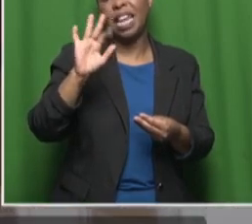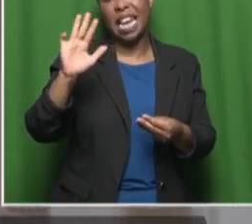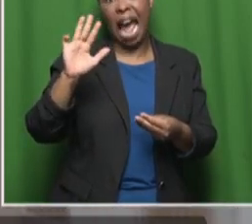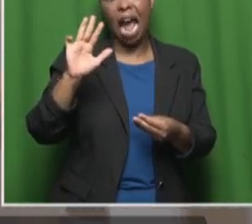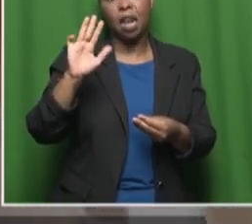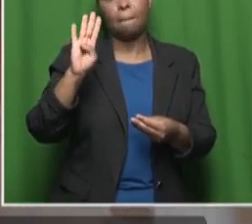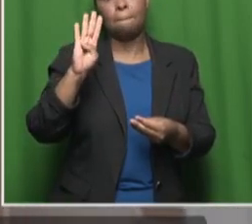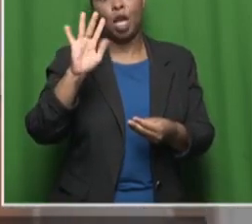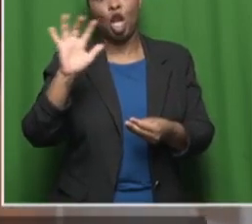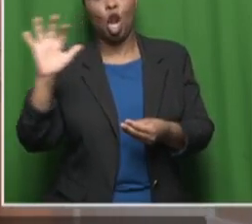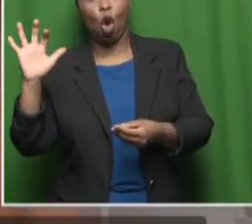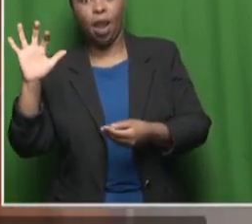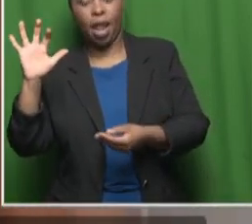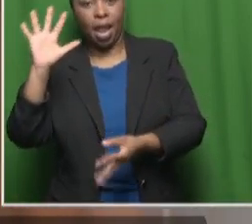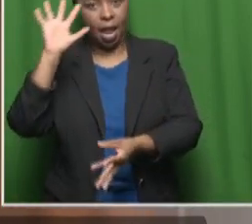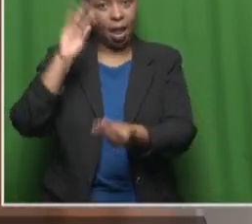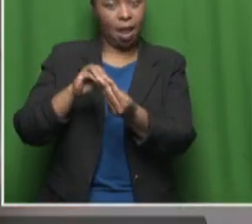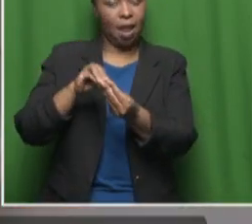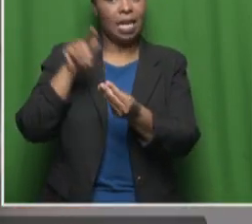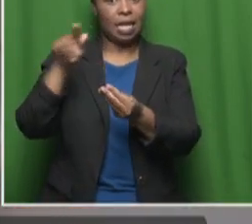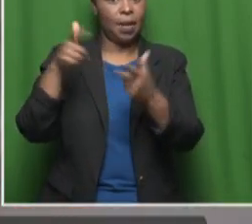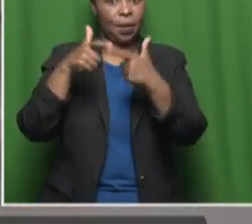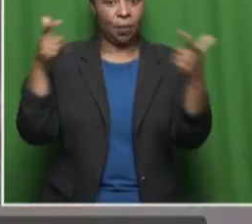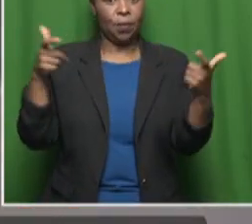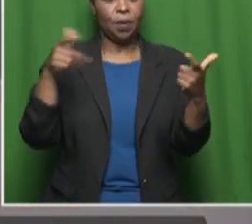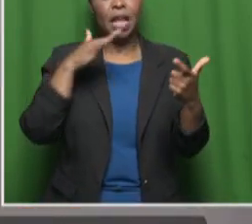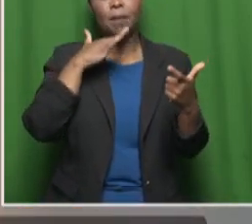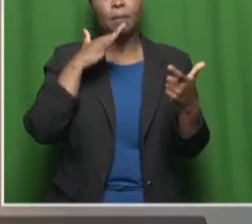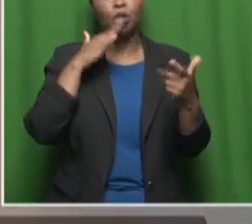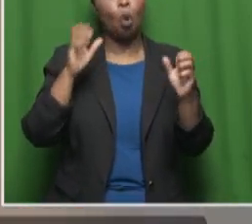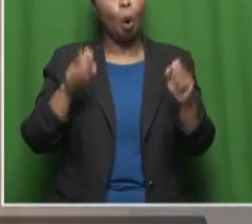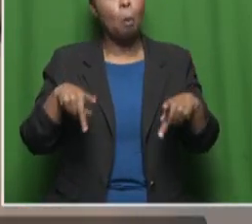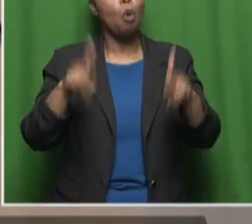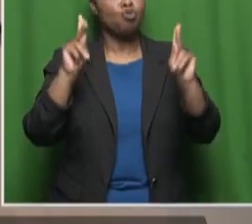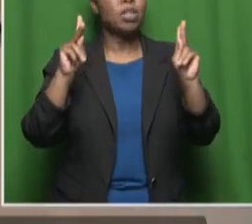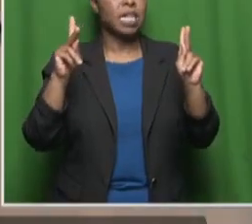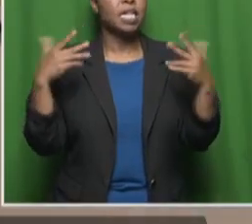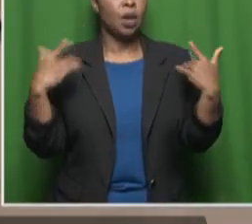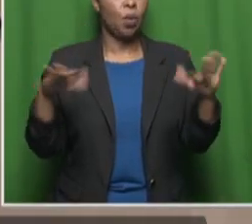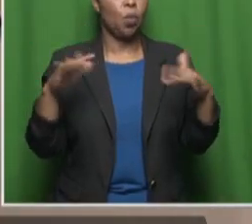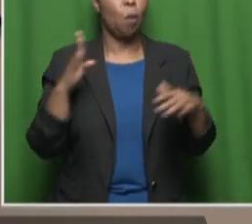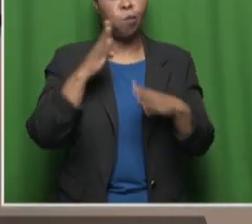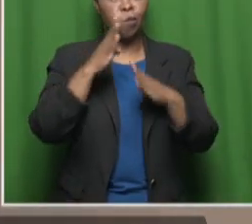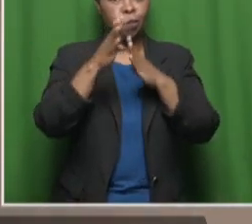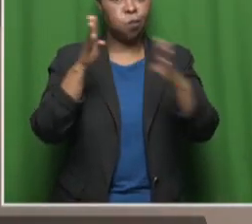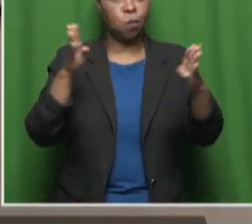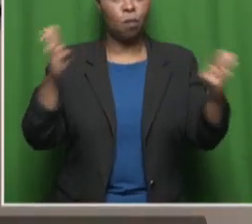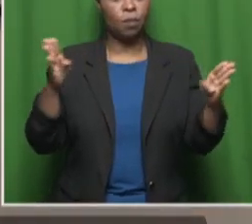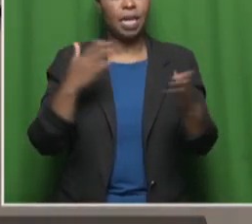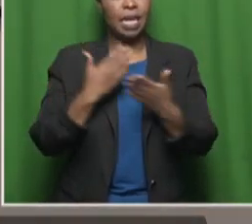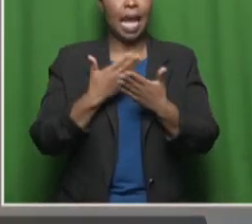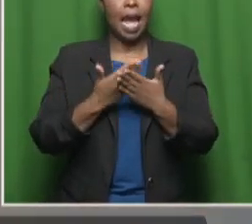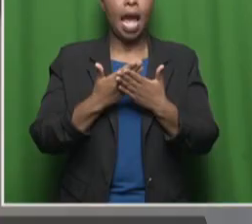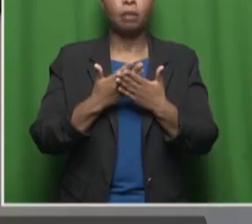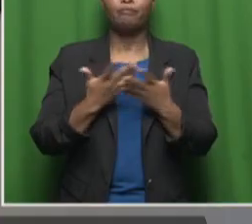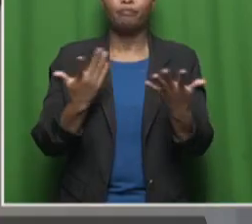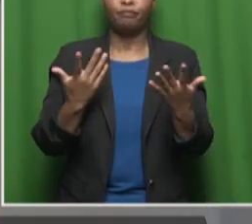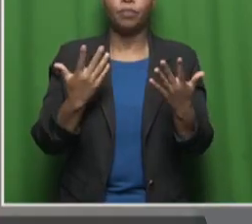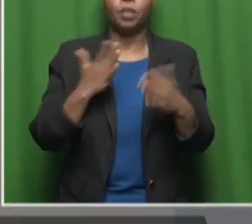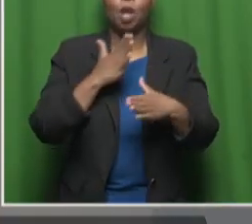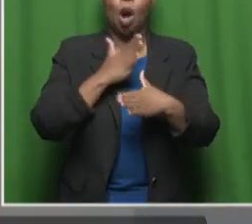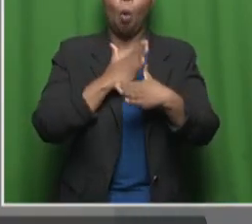that's a huge leap. So there are really lots of opportunities for arts to become a viable career. And that's what Business and